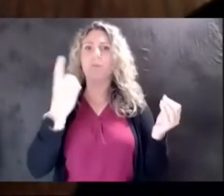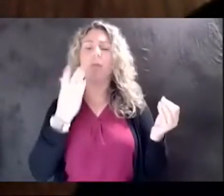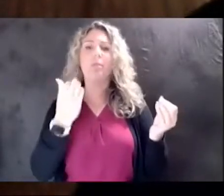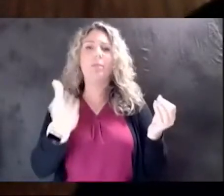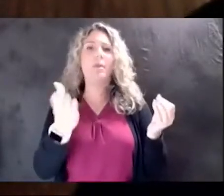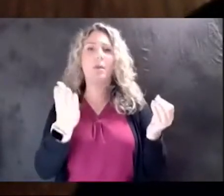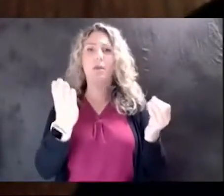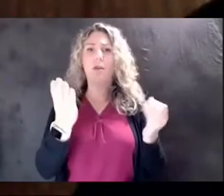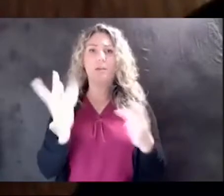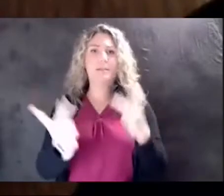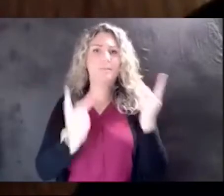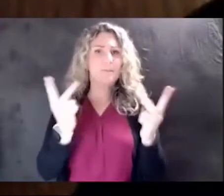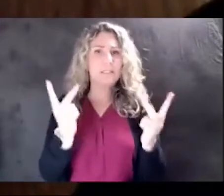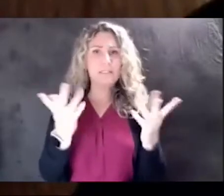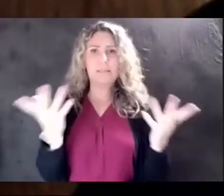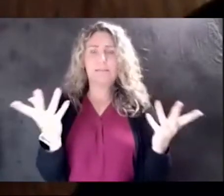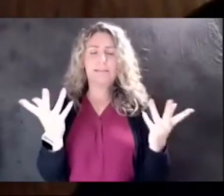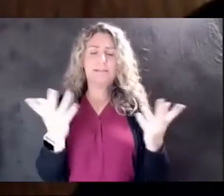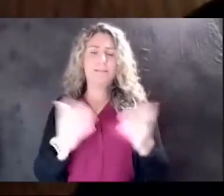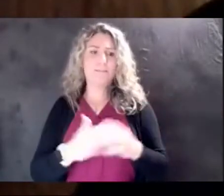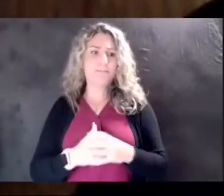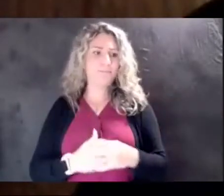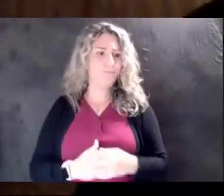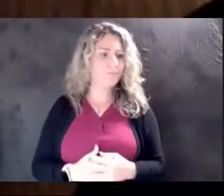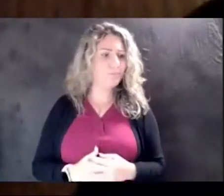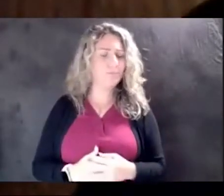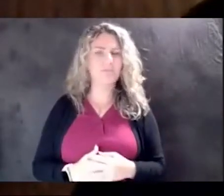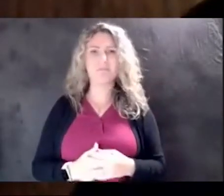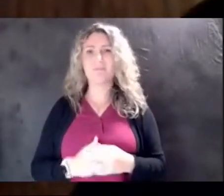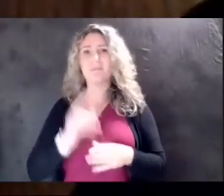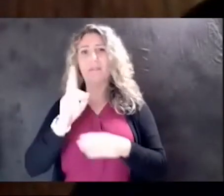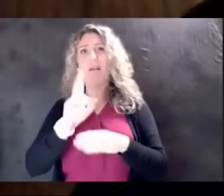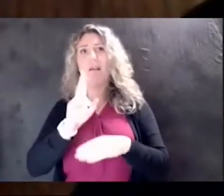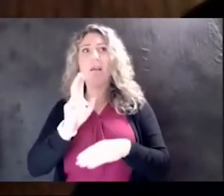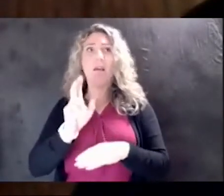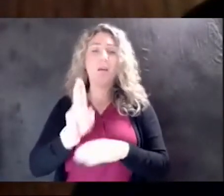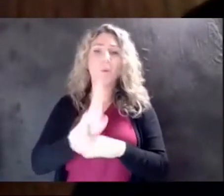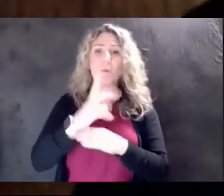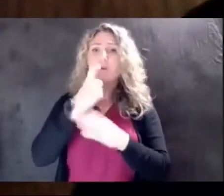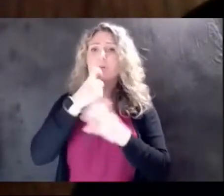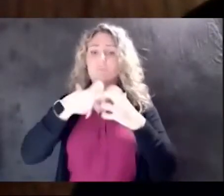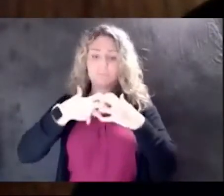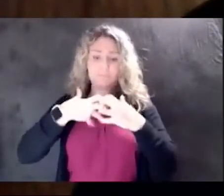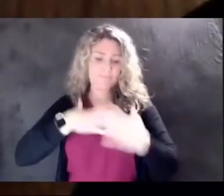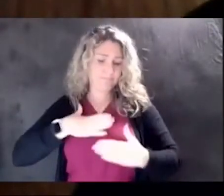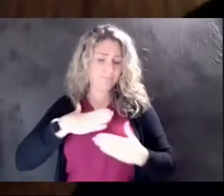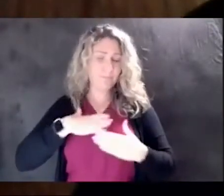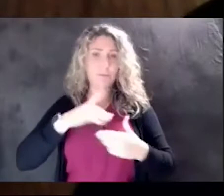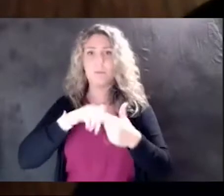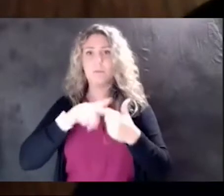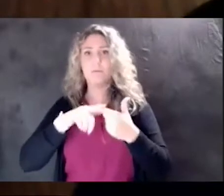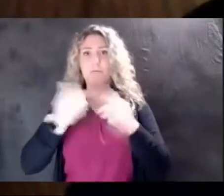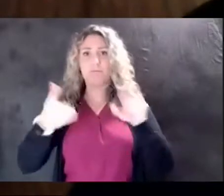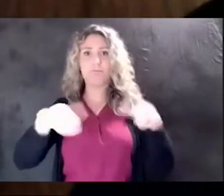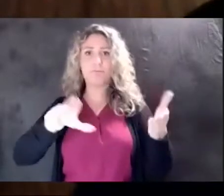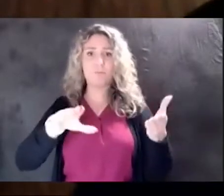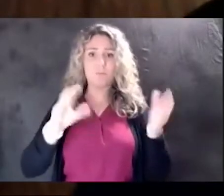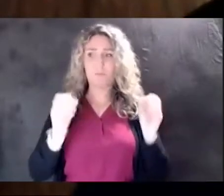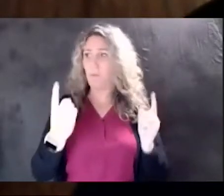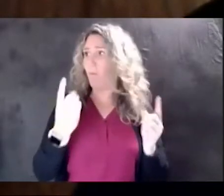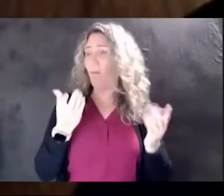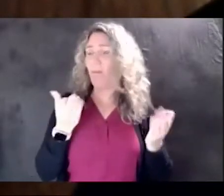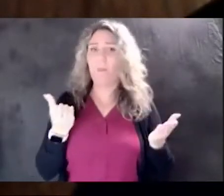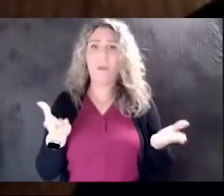them on a ventilator. And then when they died, there was no one there